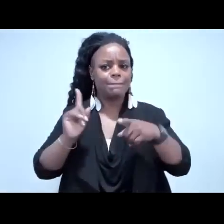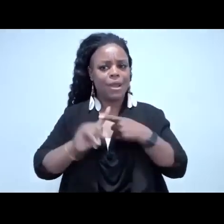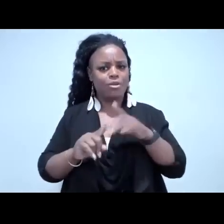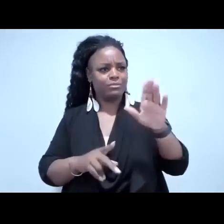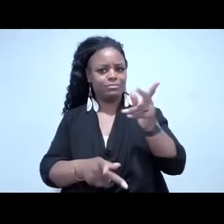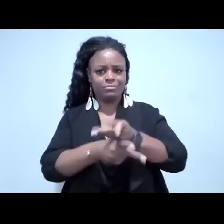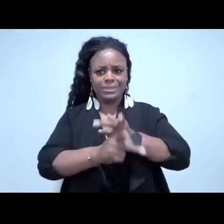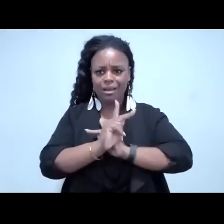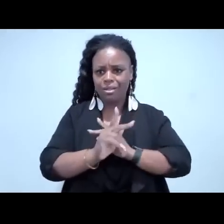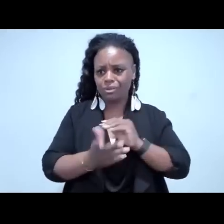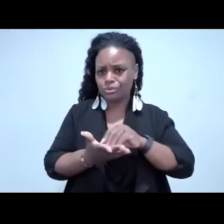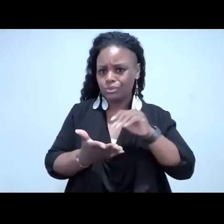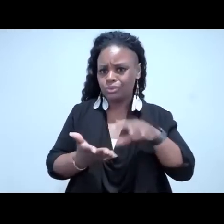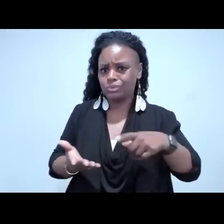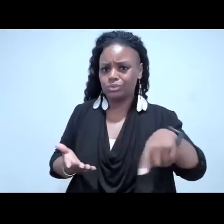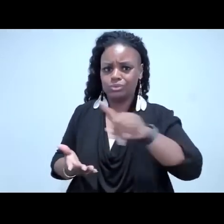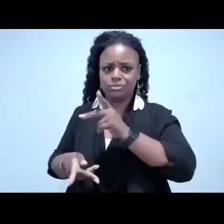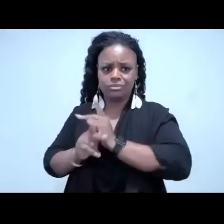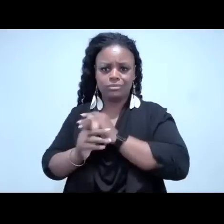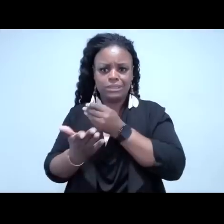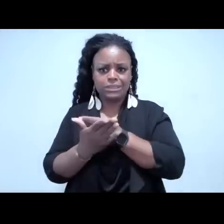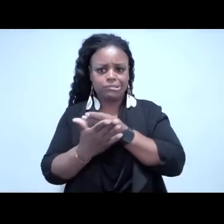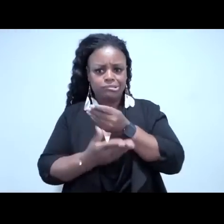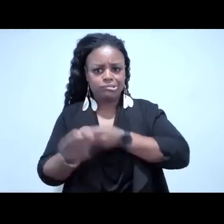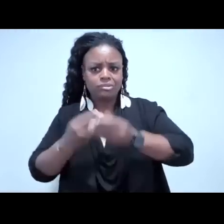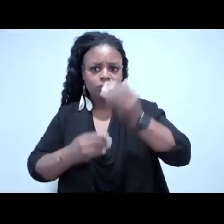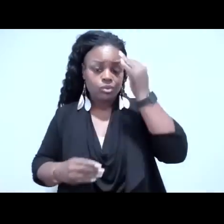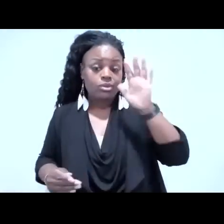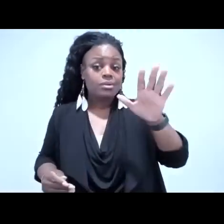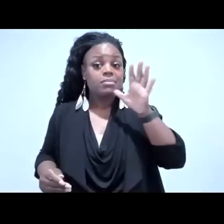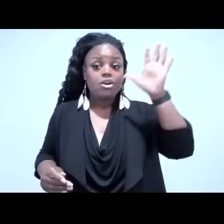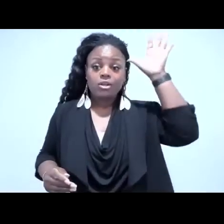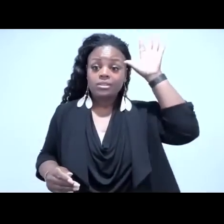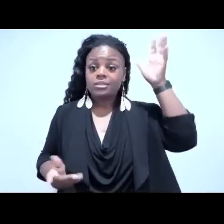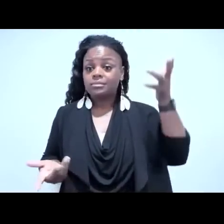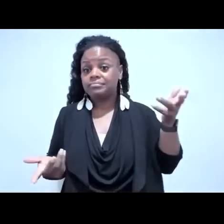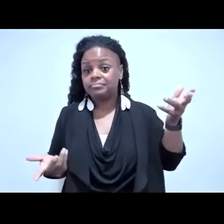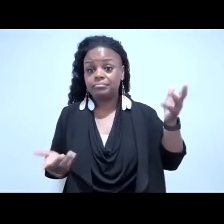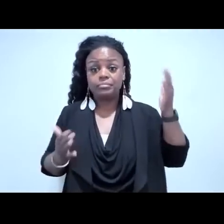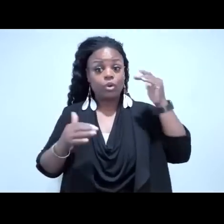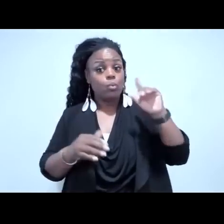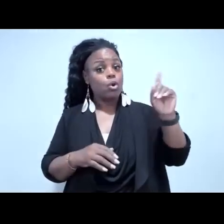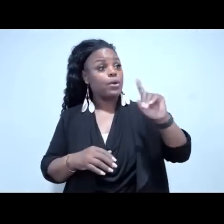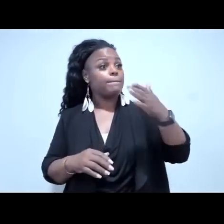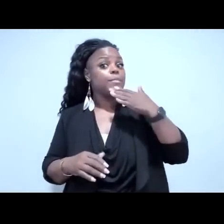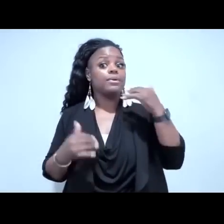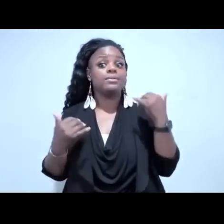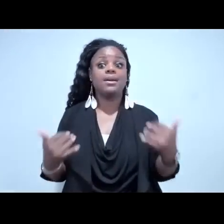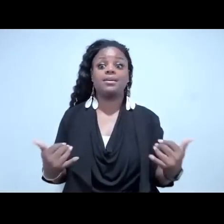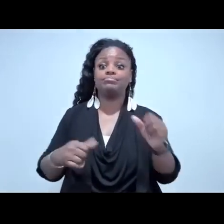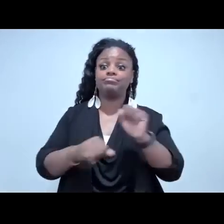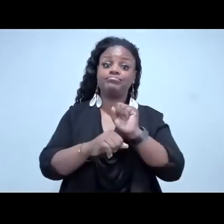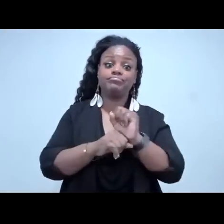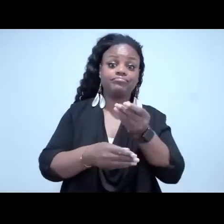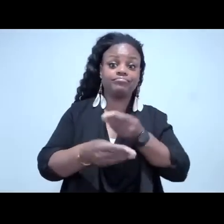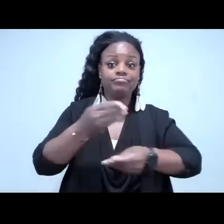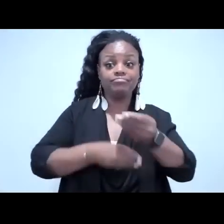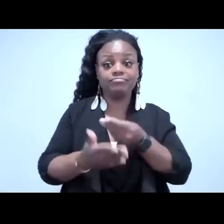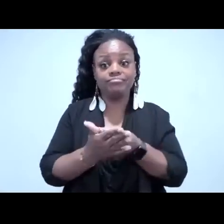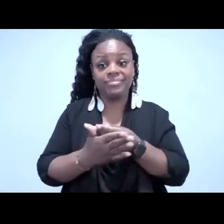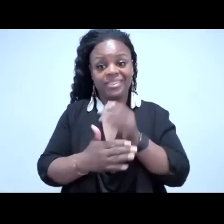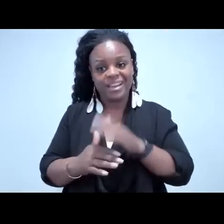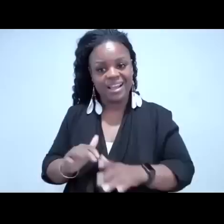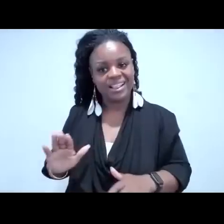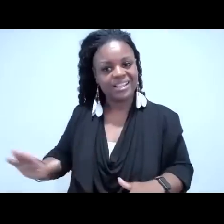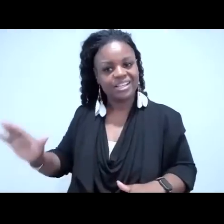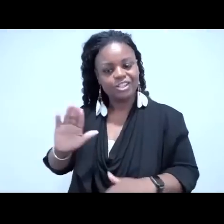do worse than their parents. Many workers are inspired by Black Lives Matter, by the Me Too movement, by the Fight for 15. All this is pushing workers